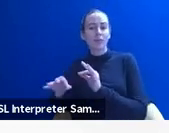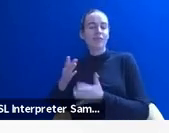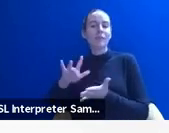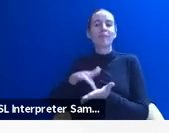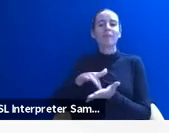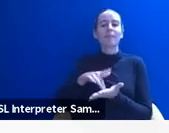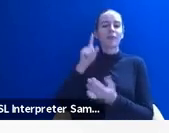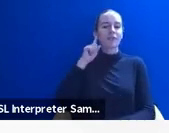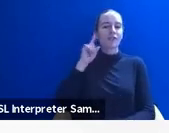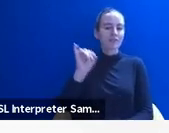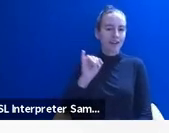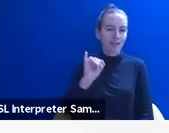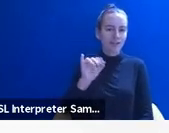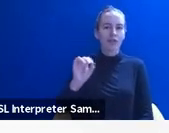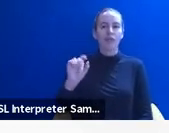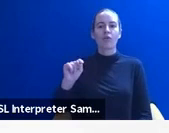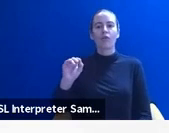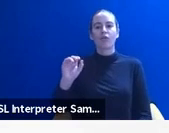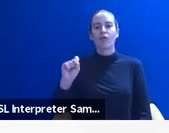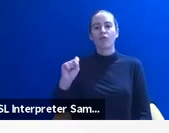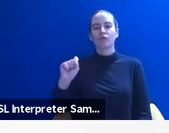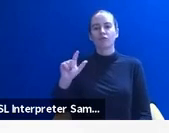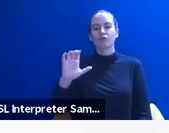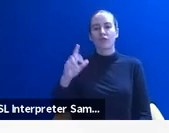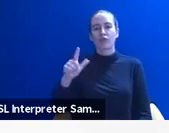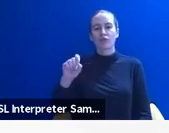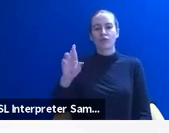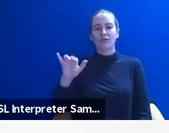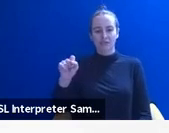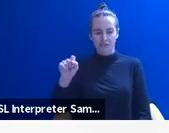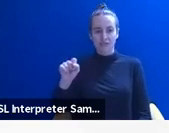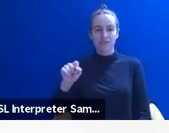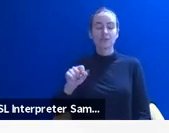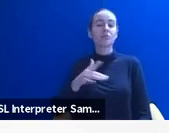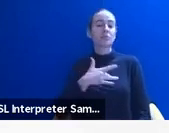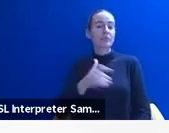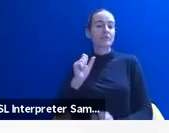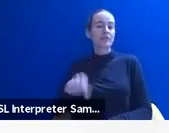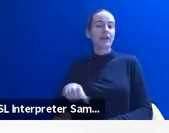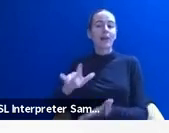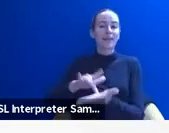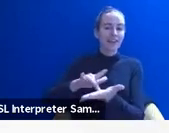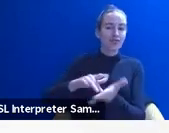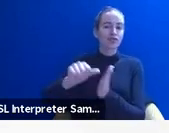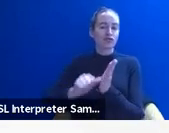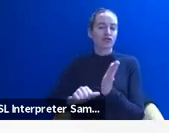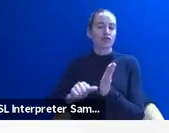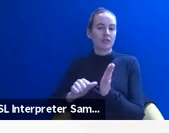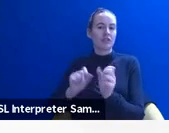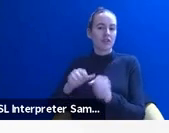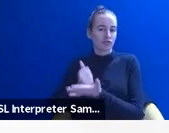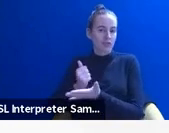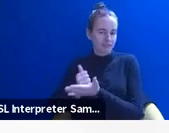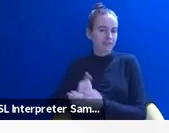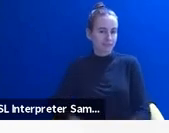or otosclerosis. Typically, conductive hearing losses can be treated through medication or surgery.